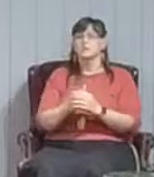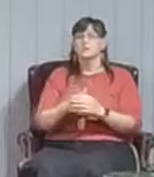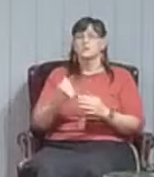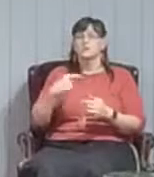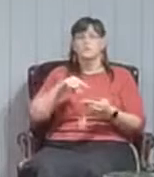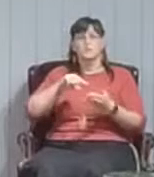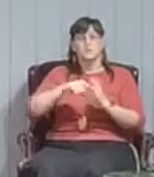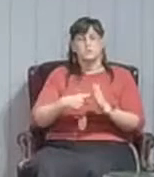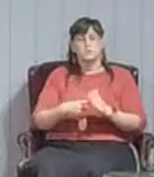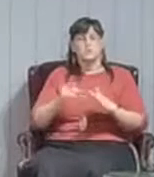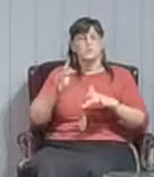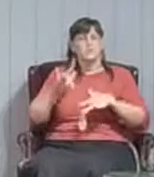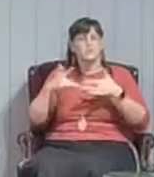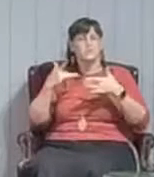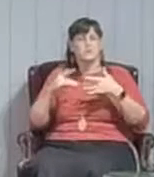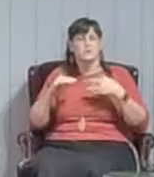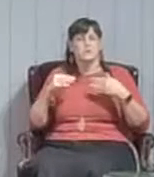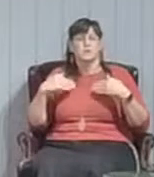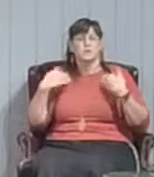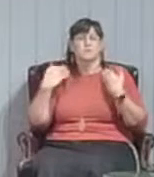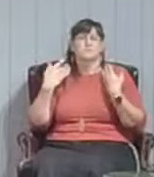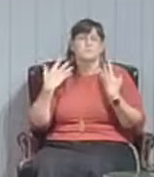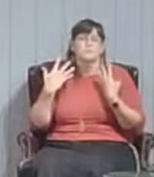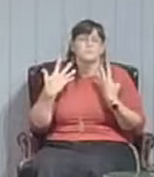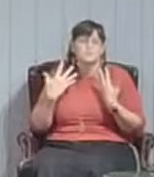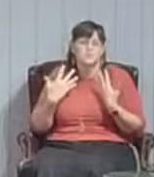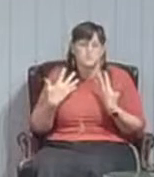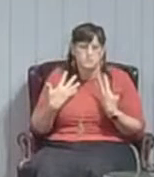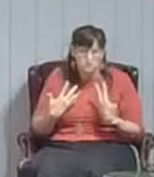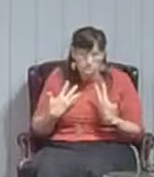and we start feeling lower than dirt,